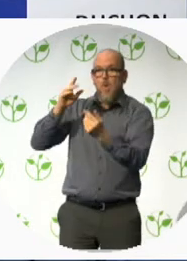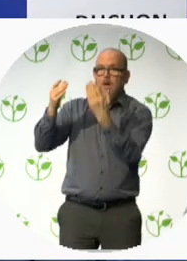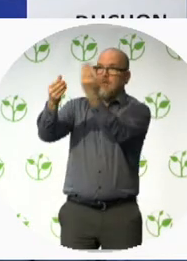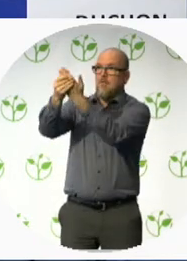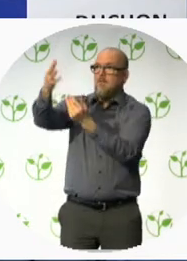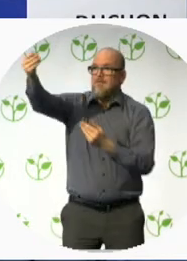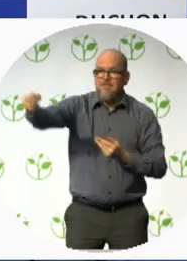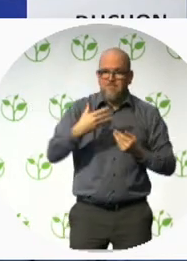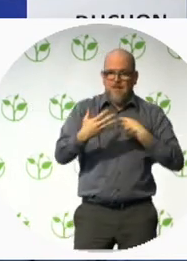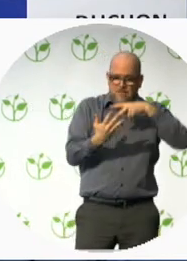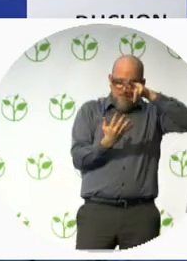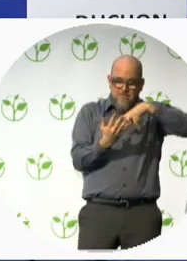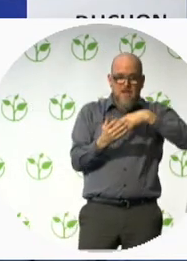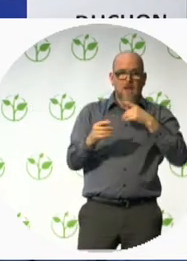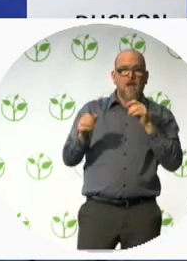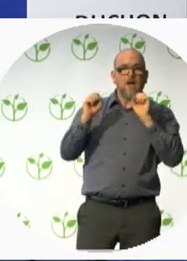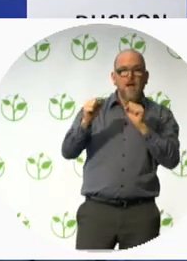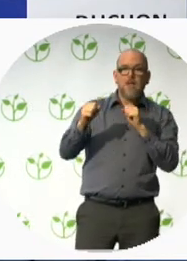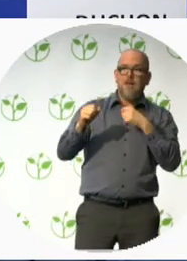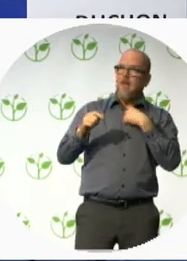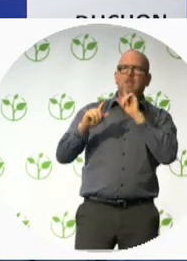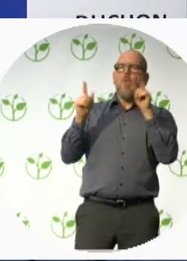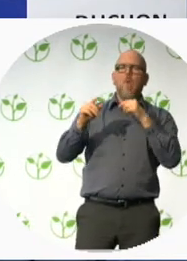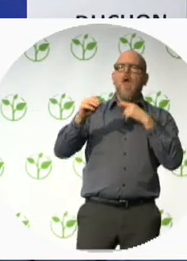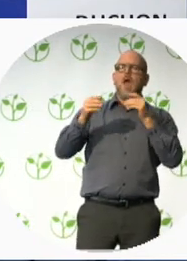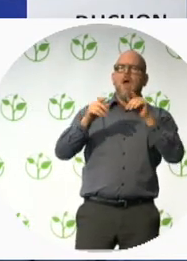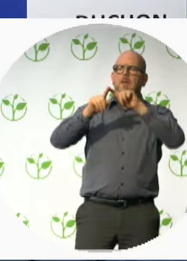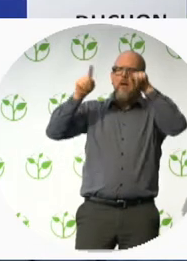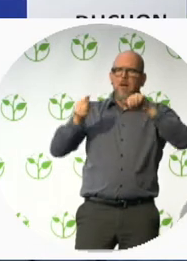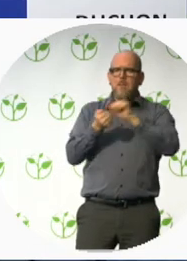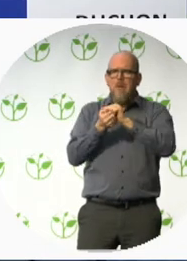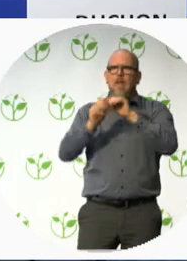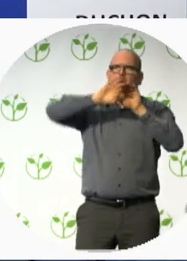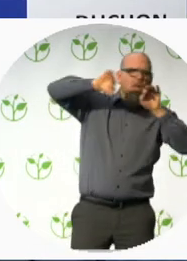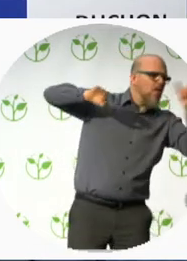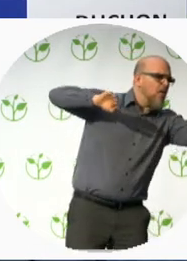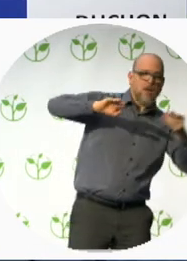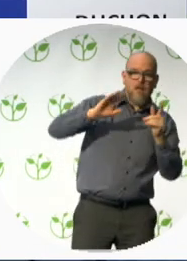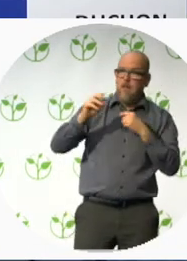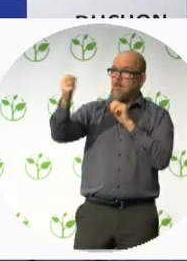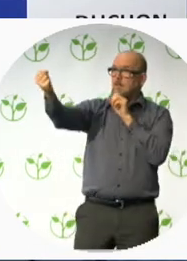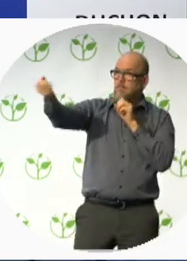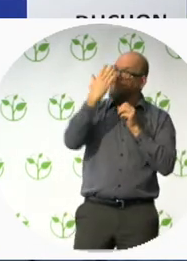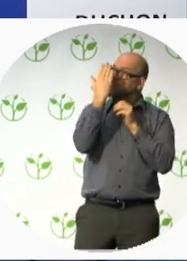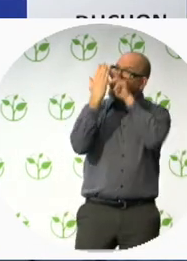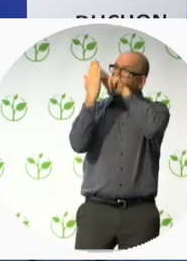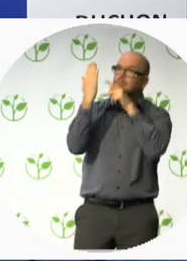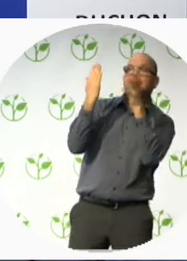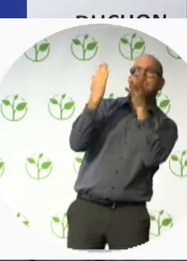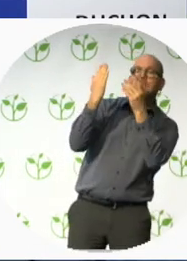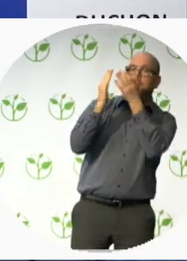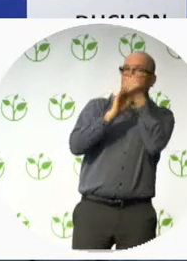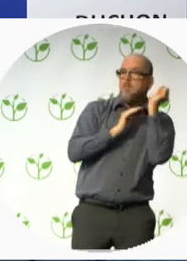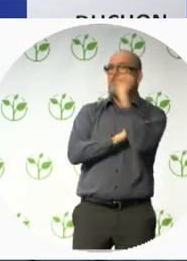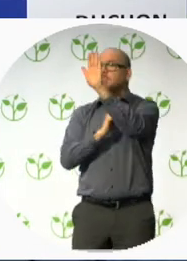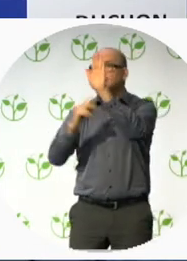And of course, we have other longer opening hours than normal branches in Austria. So this service,